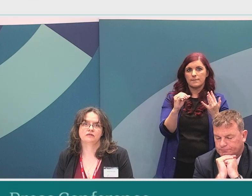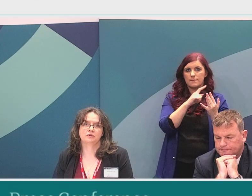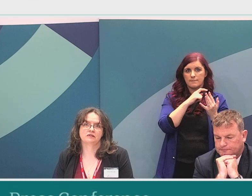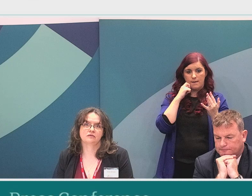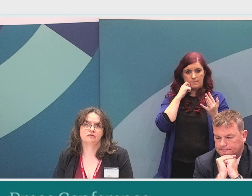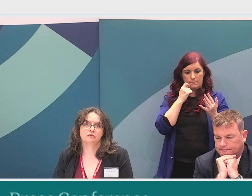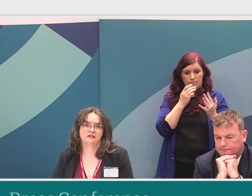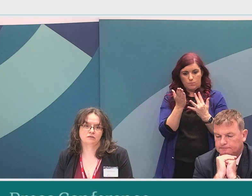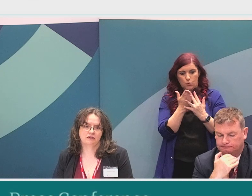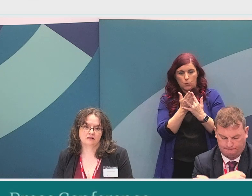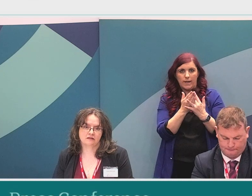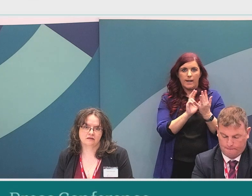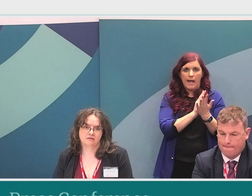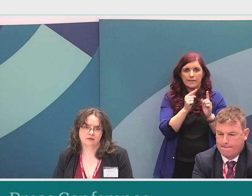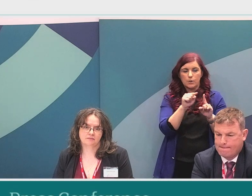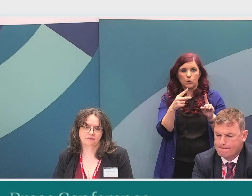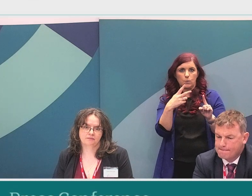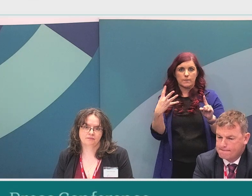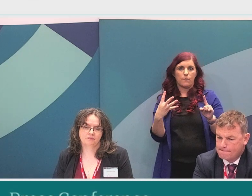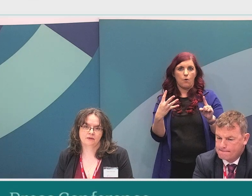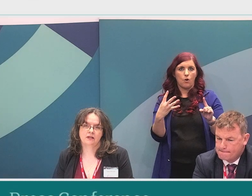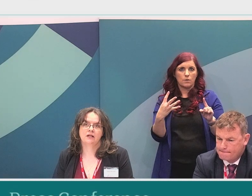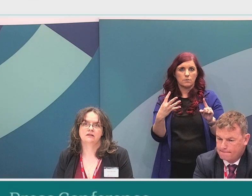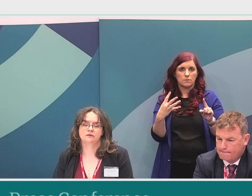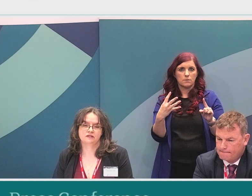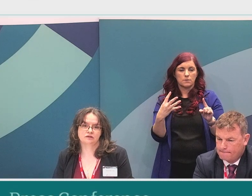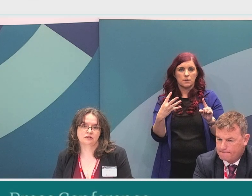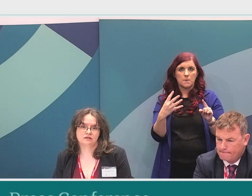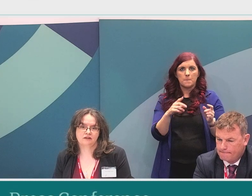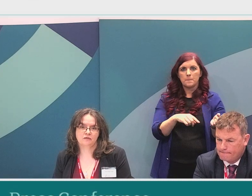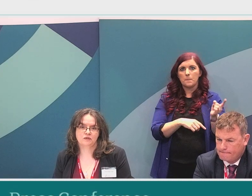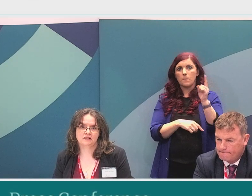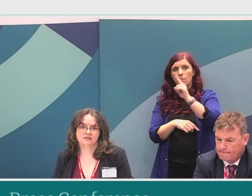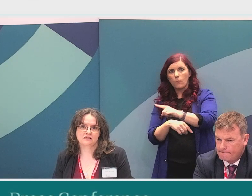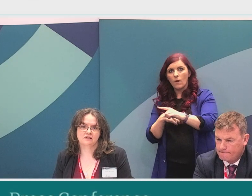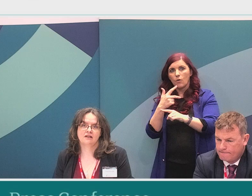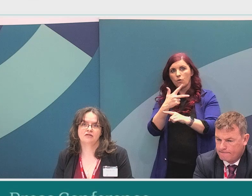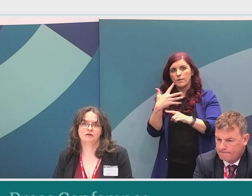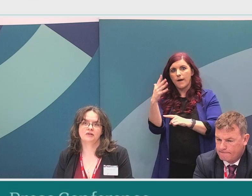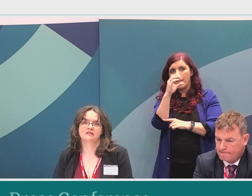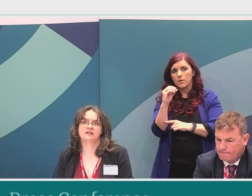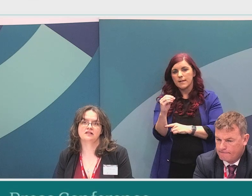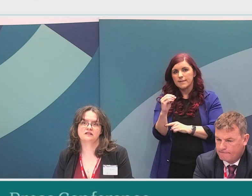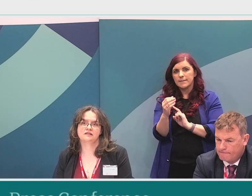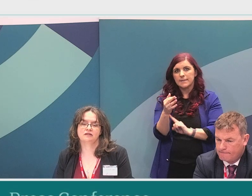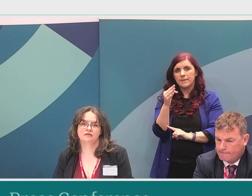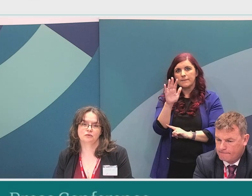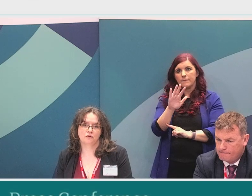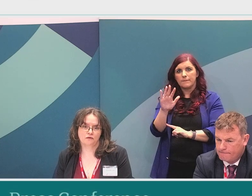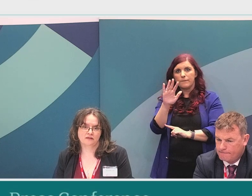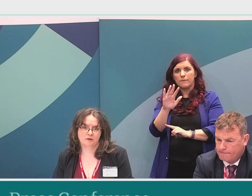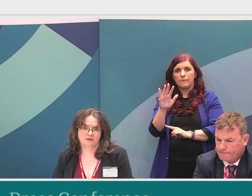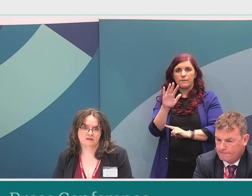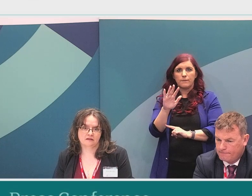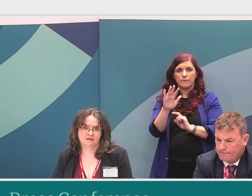have experienced some form of sexual violence in their lifetime. And this goes down to 35% of females aged 65 and over who